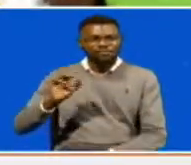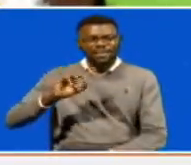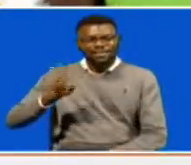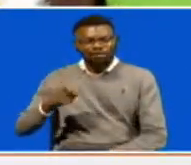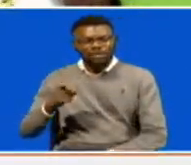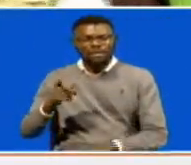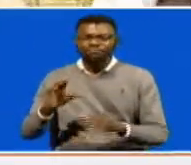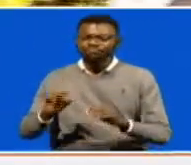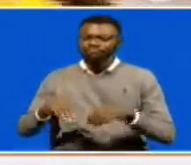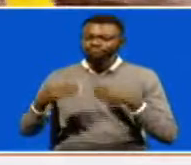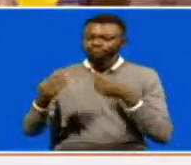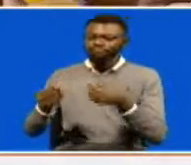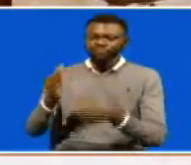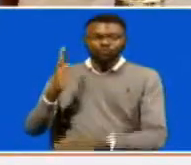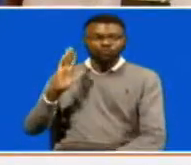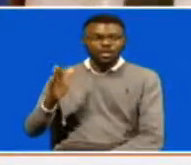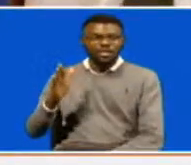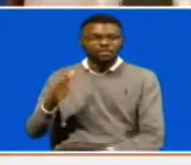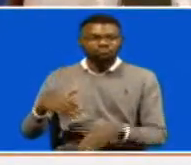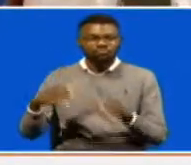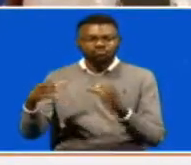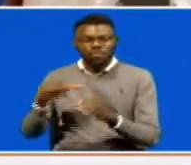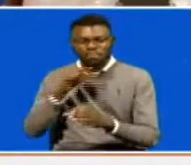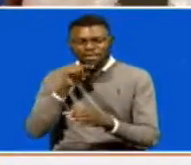shillings in both genders.